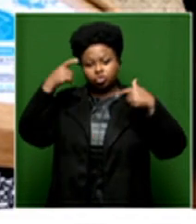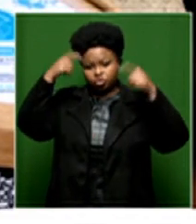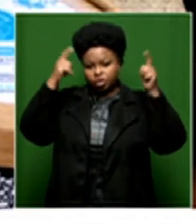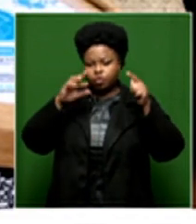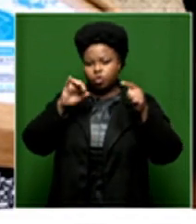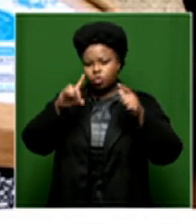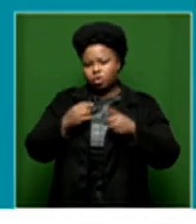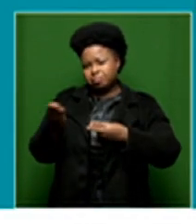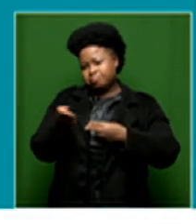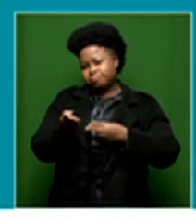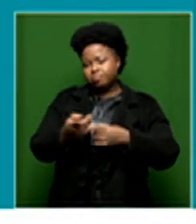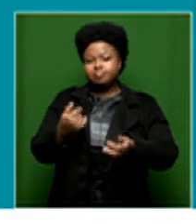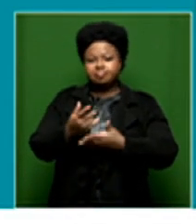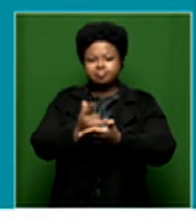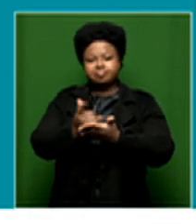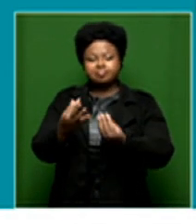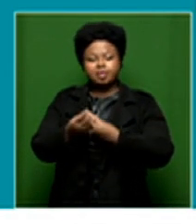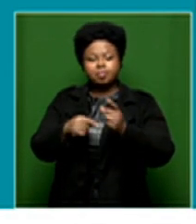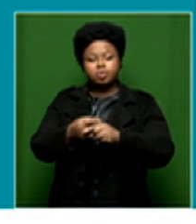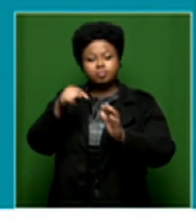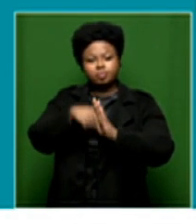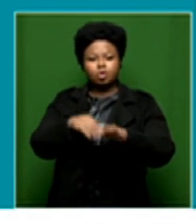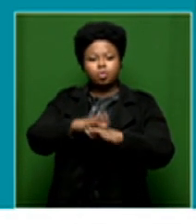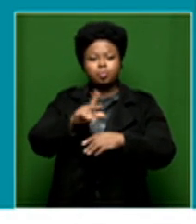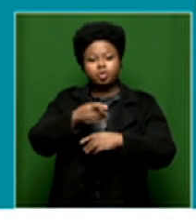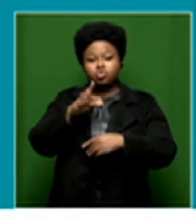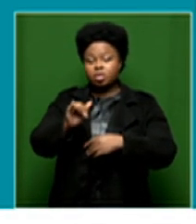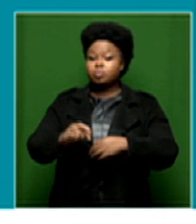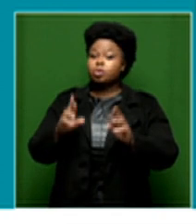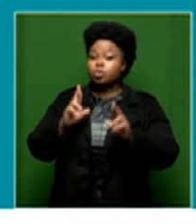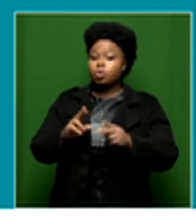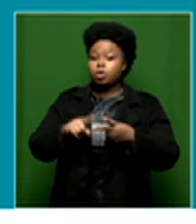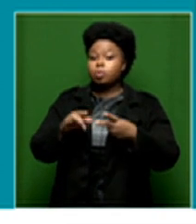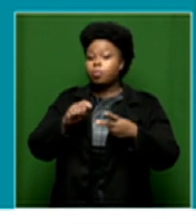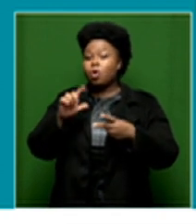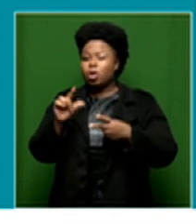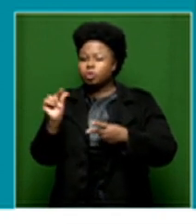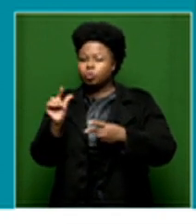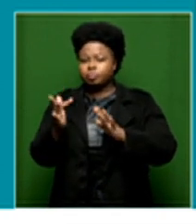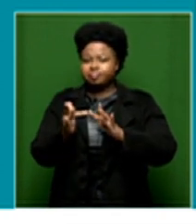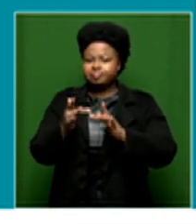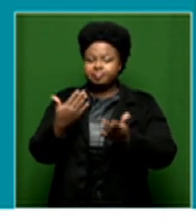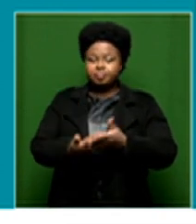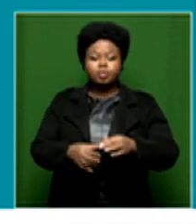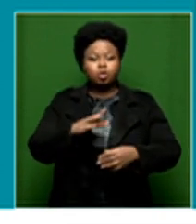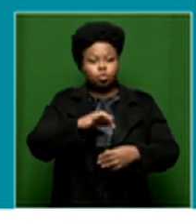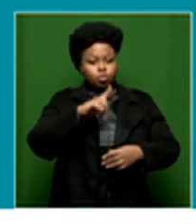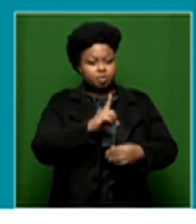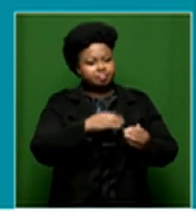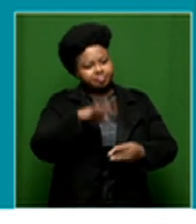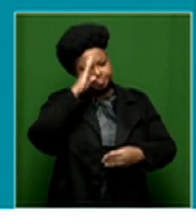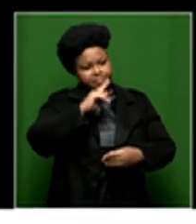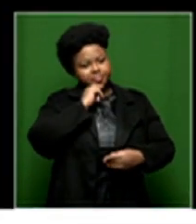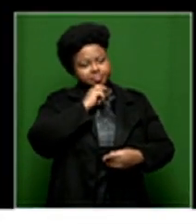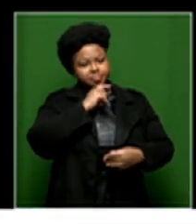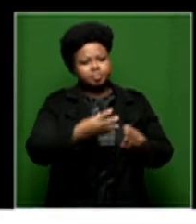they join us to tell us more about Phiri Hice Cream, and we hope to be joined by Paul in just a moment. But Rod, I'm going to start with you. A very good